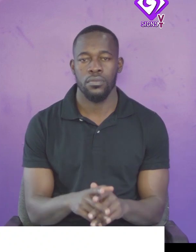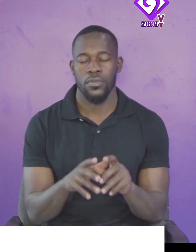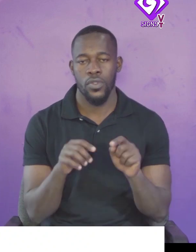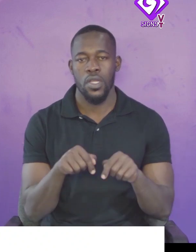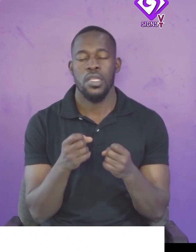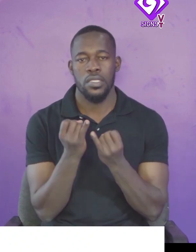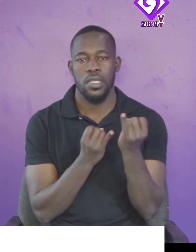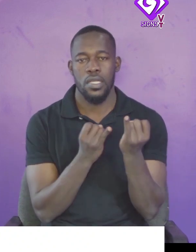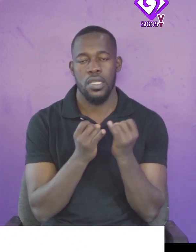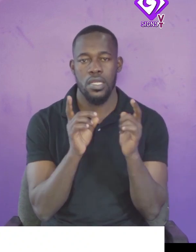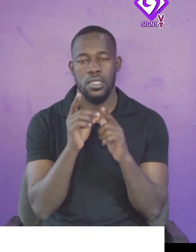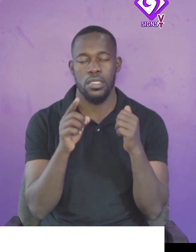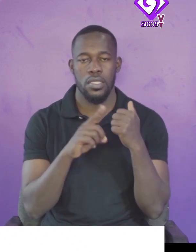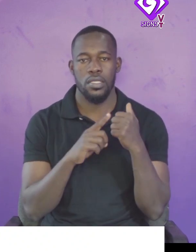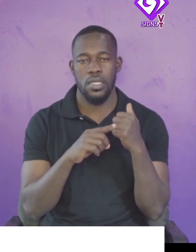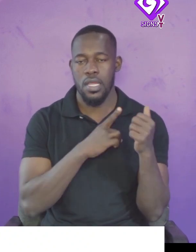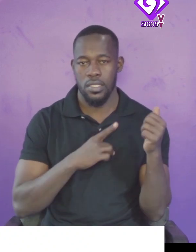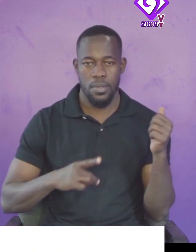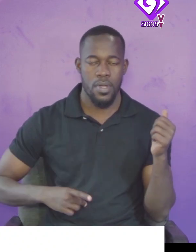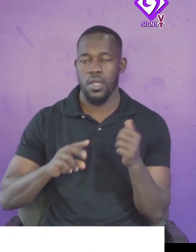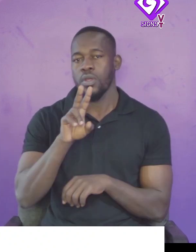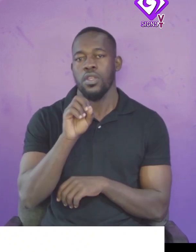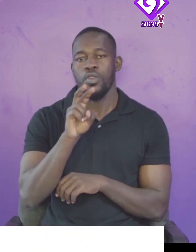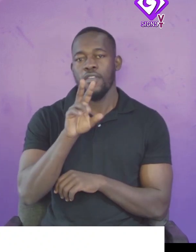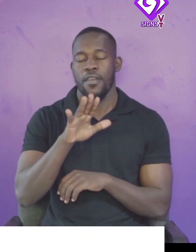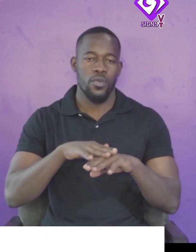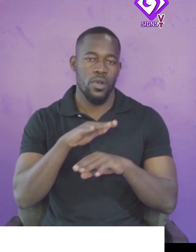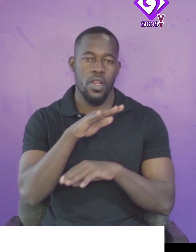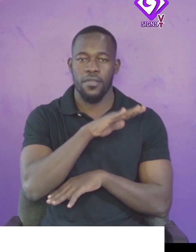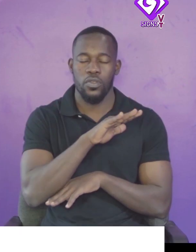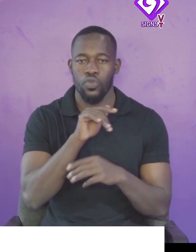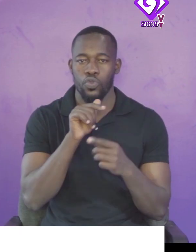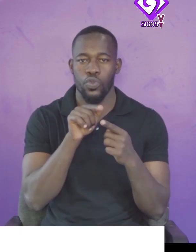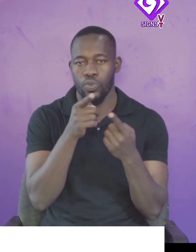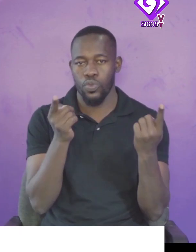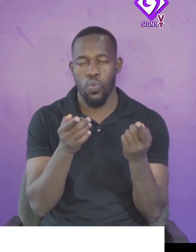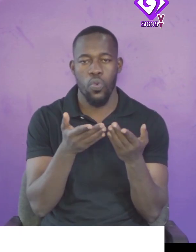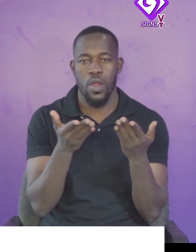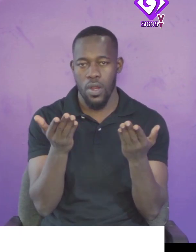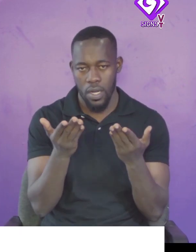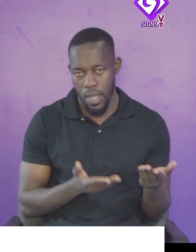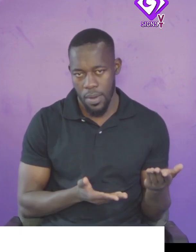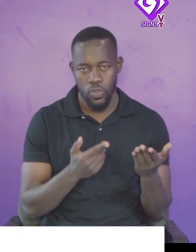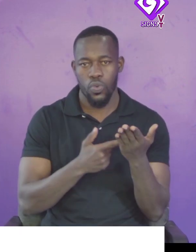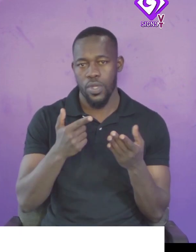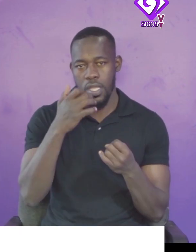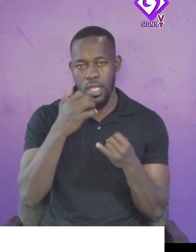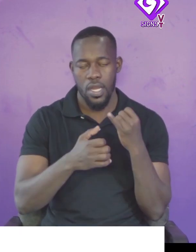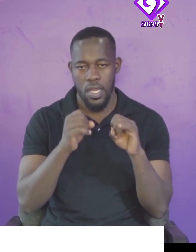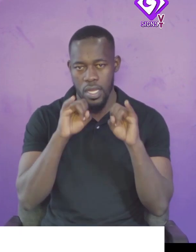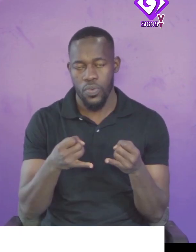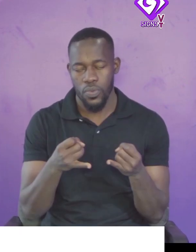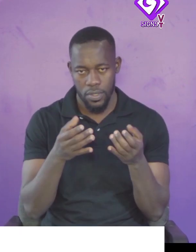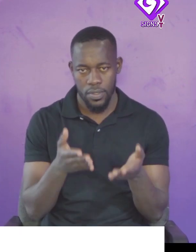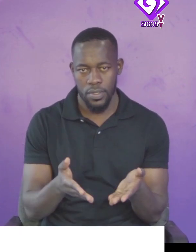6th of December 2025. A very good afternoon to you and welcome to the weekend edition of our news right